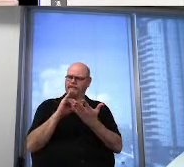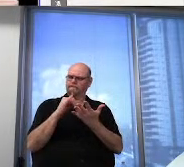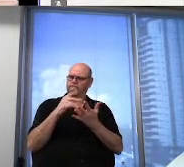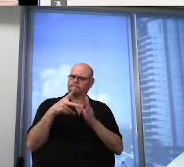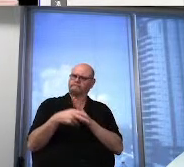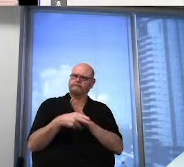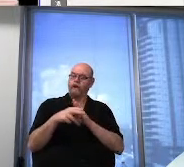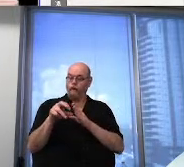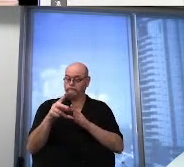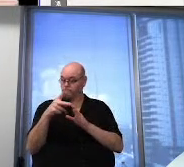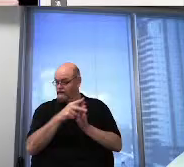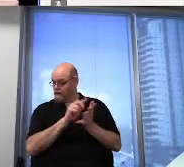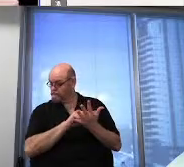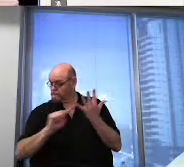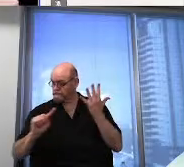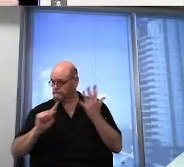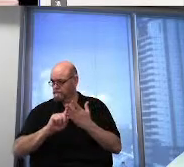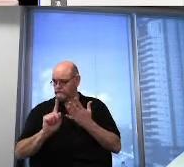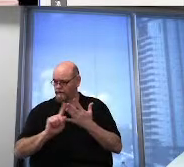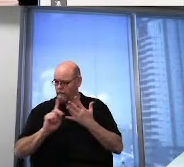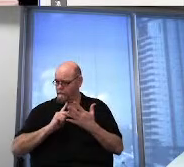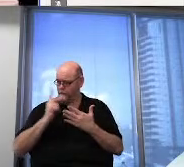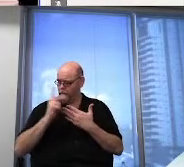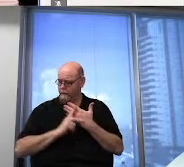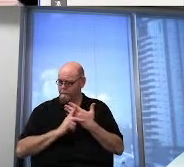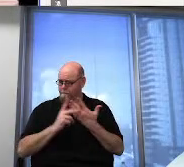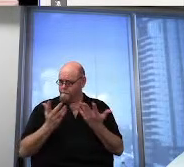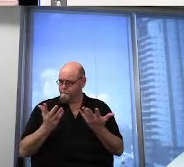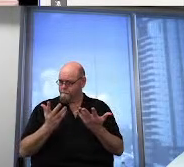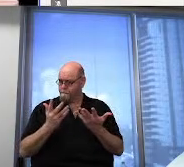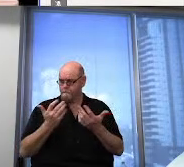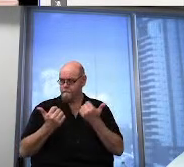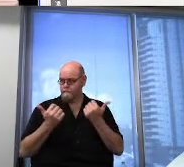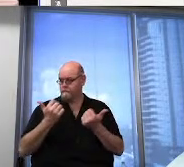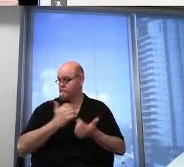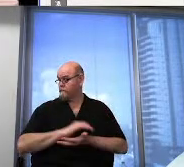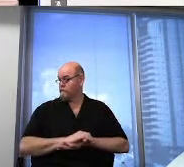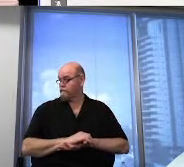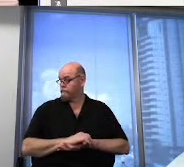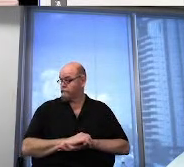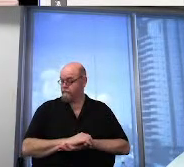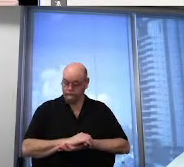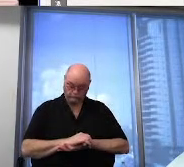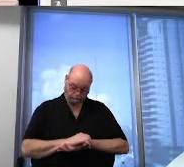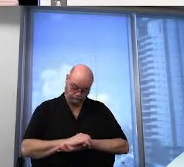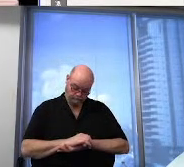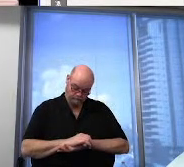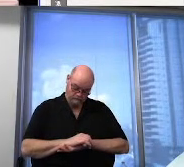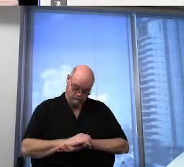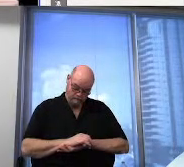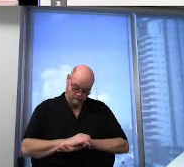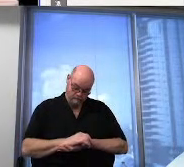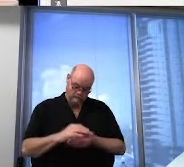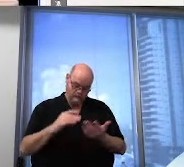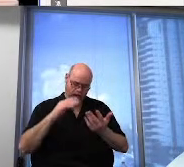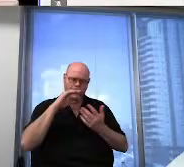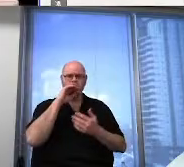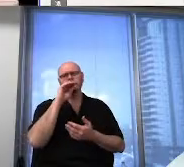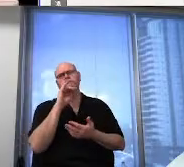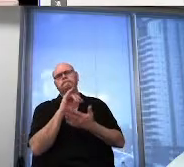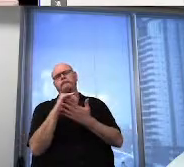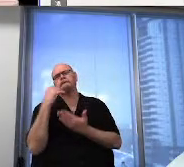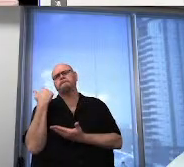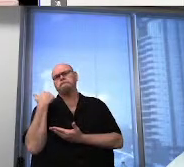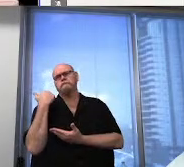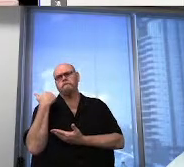cut? Or you're cutting a range of programs because of the cash deficits? Yeah, I think I did touch on